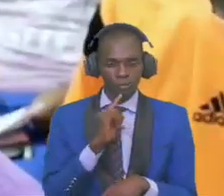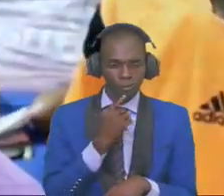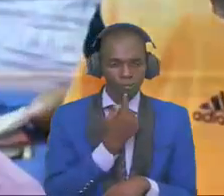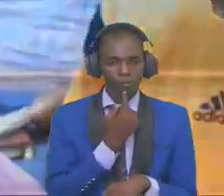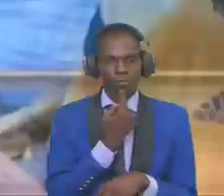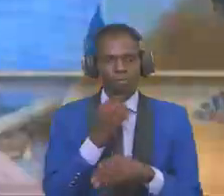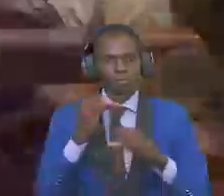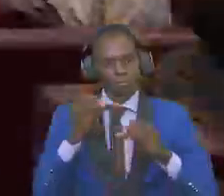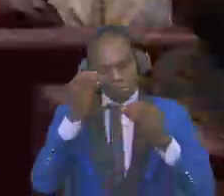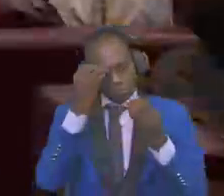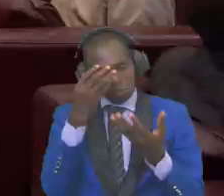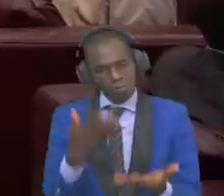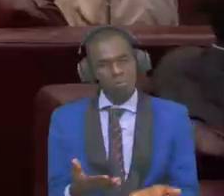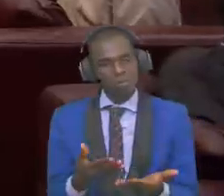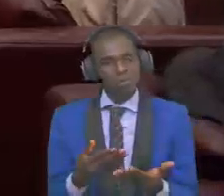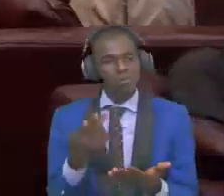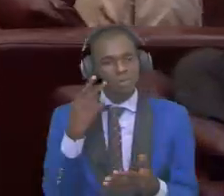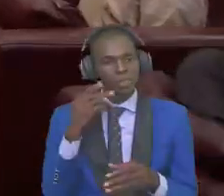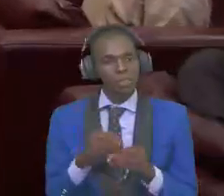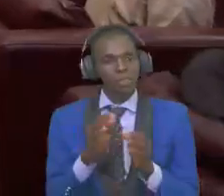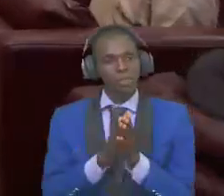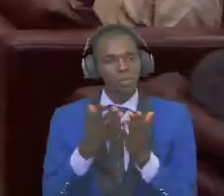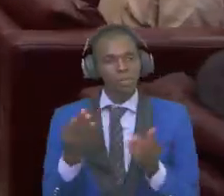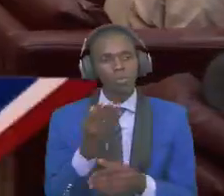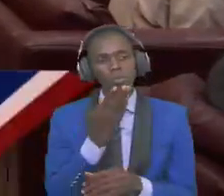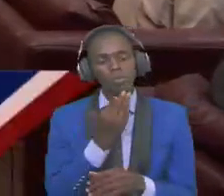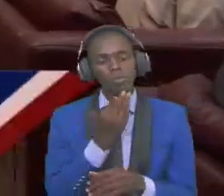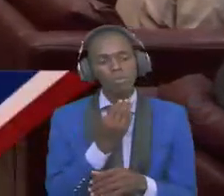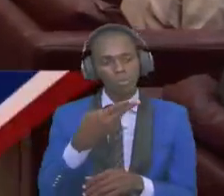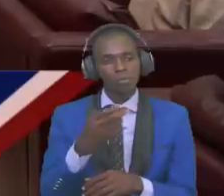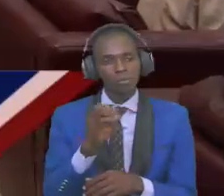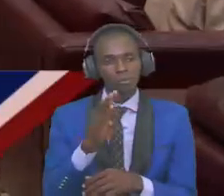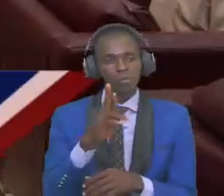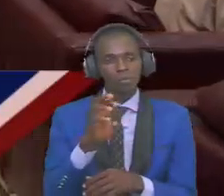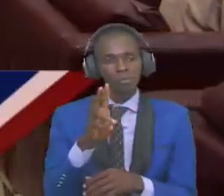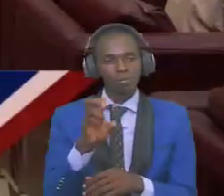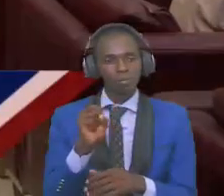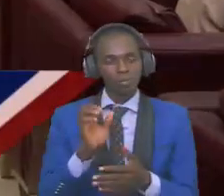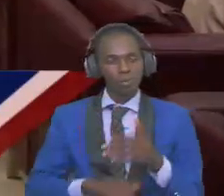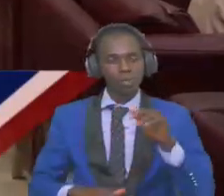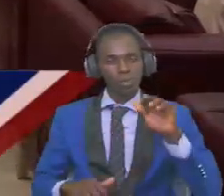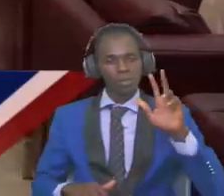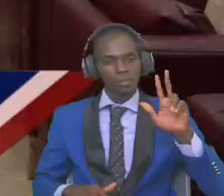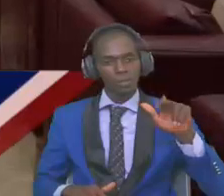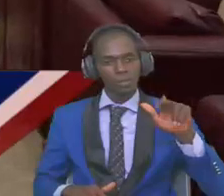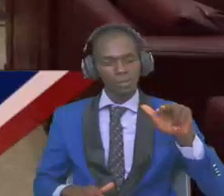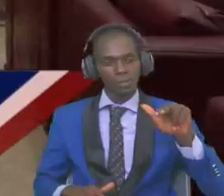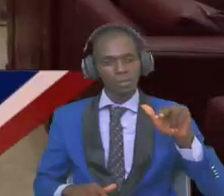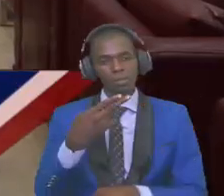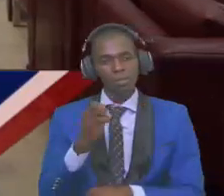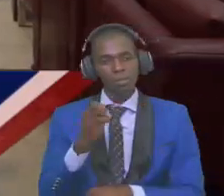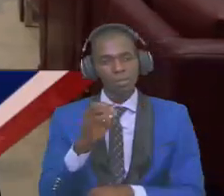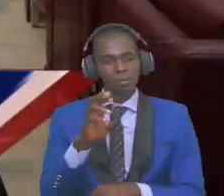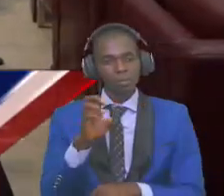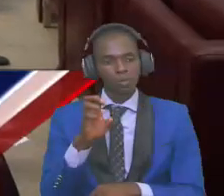submissive membership. Hebrews chapter 13 verse 17.